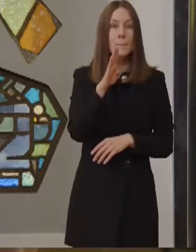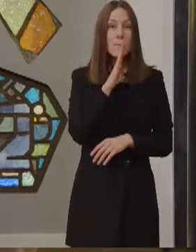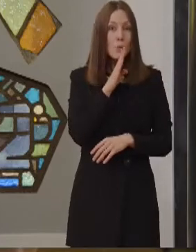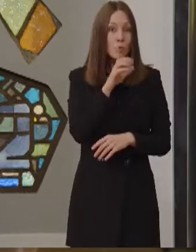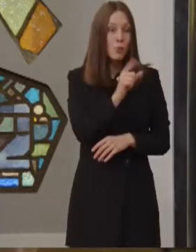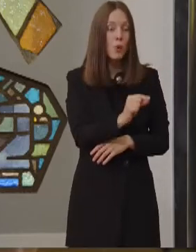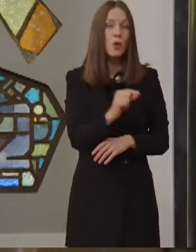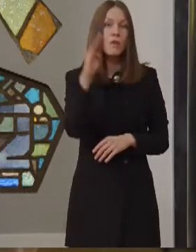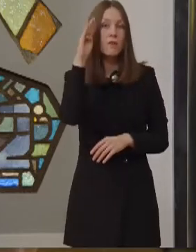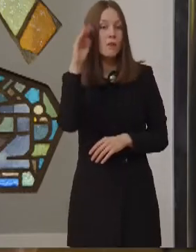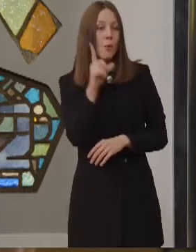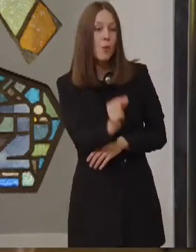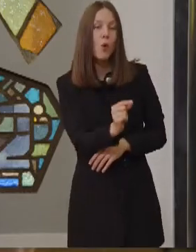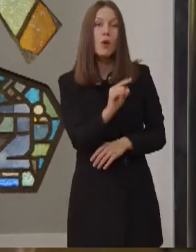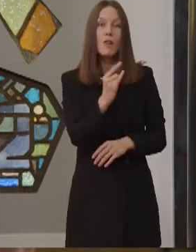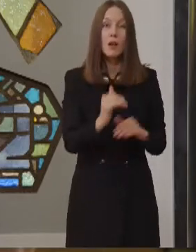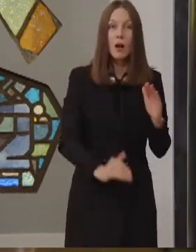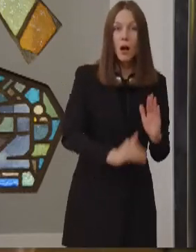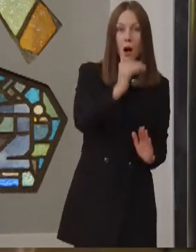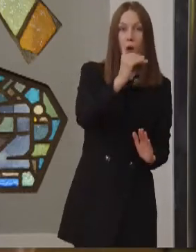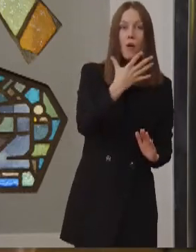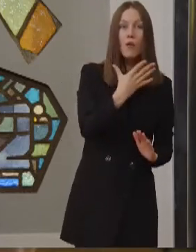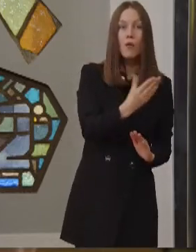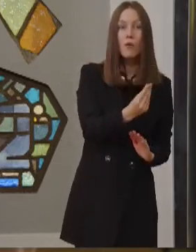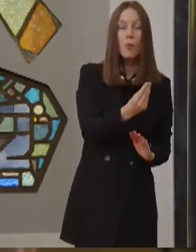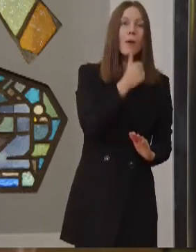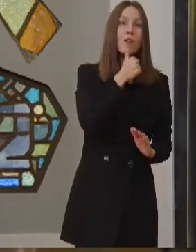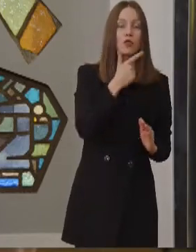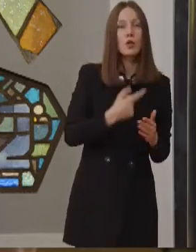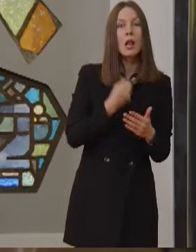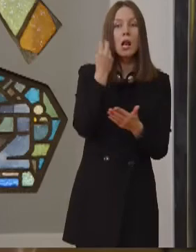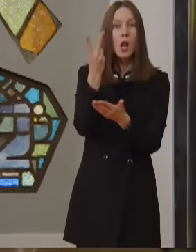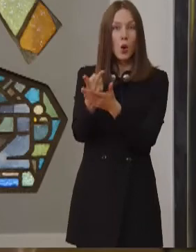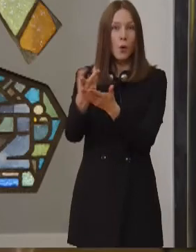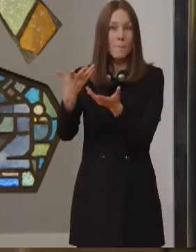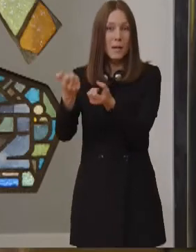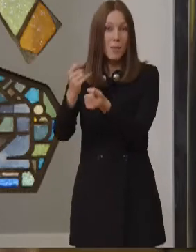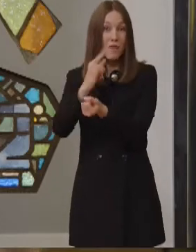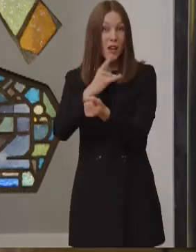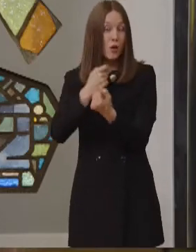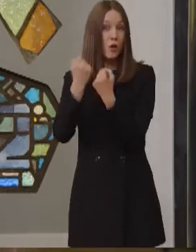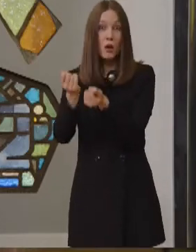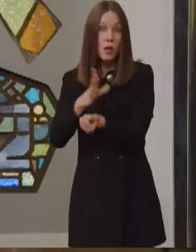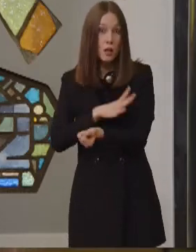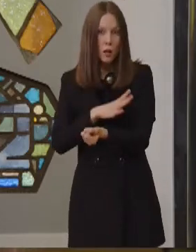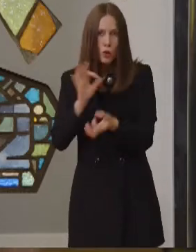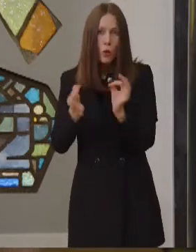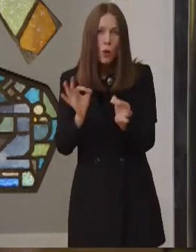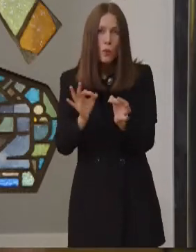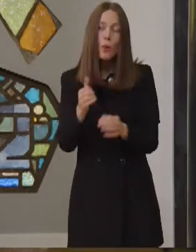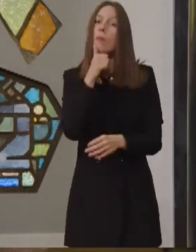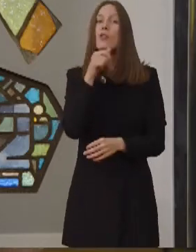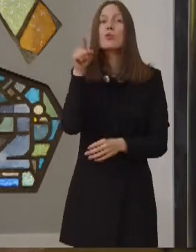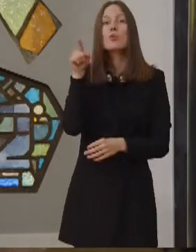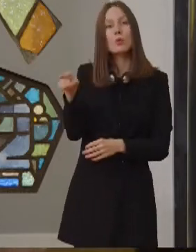fair that children growing in same-sex families are not equally treated? Is it